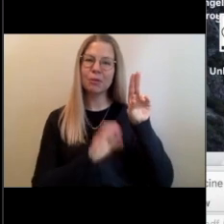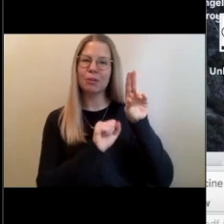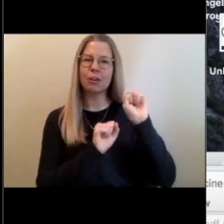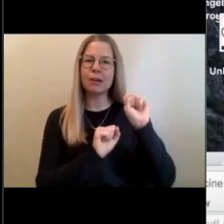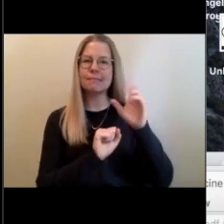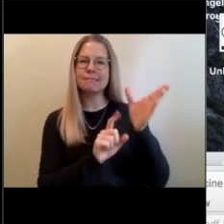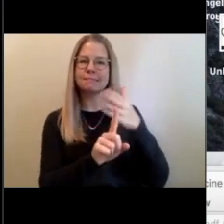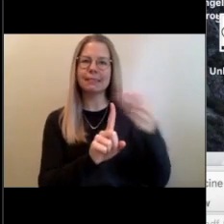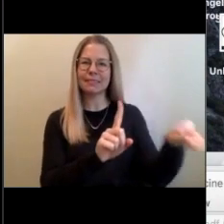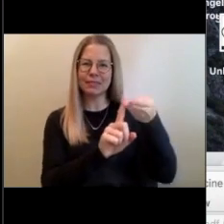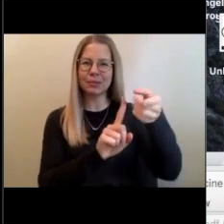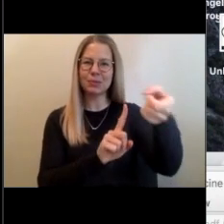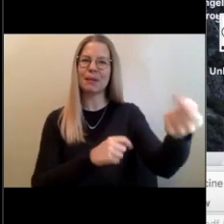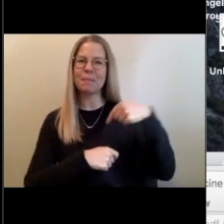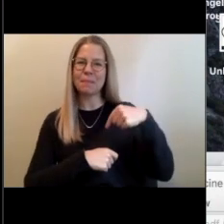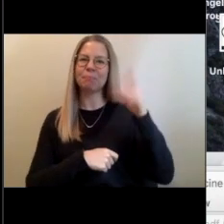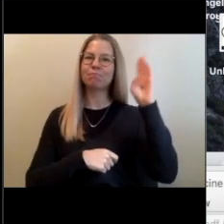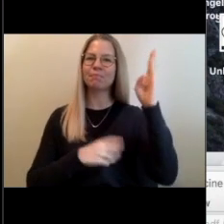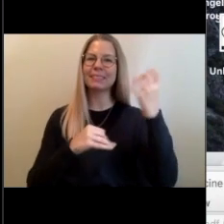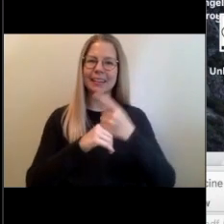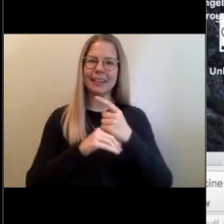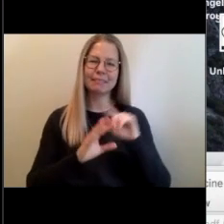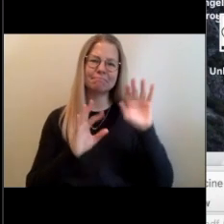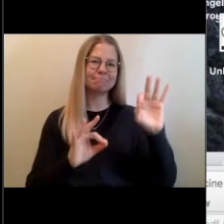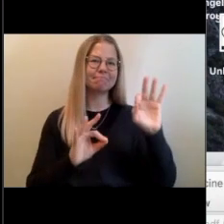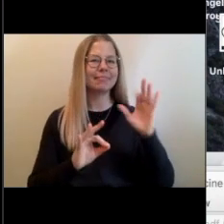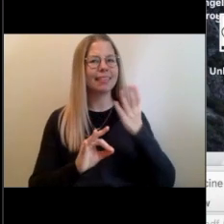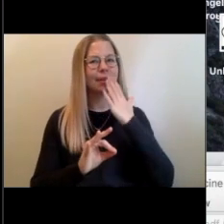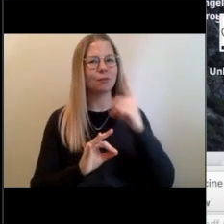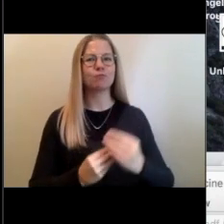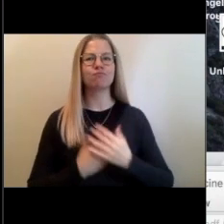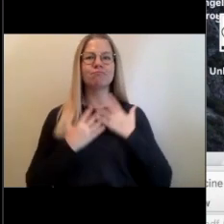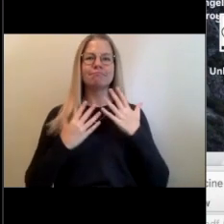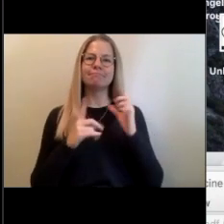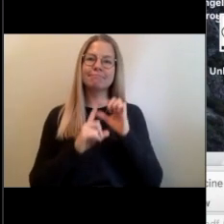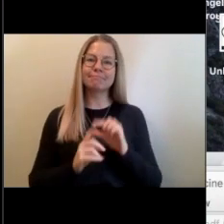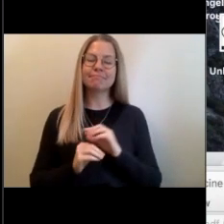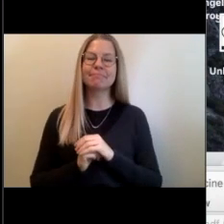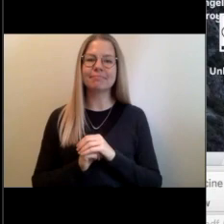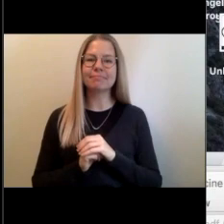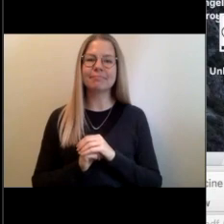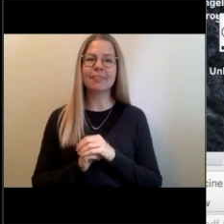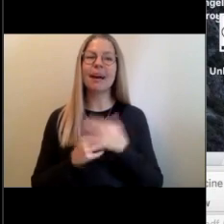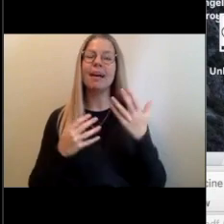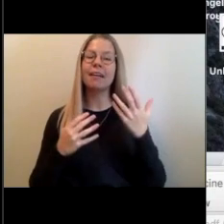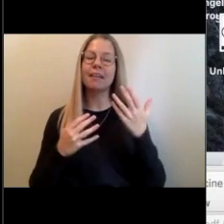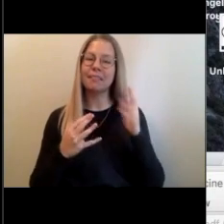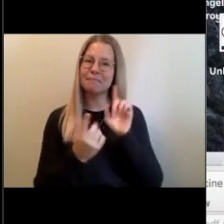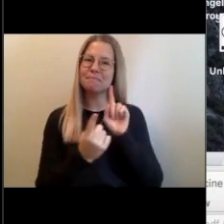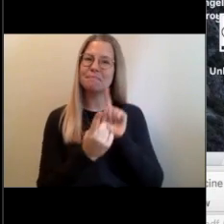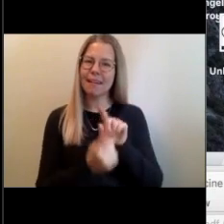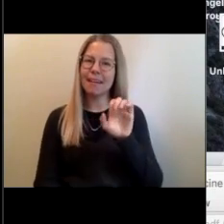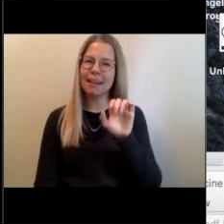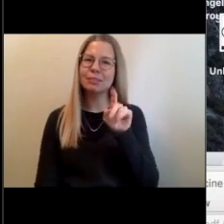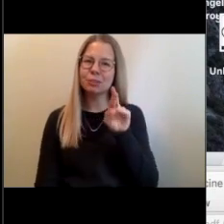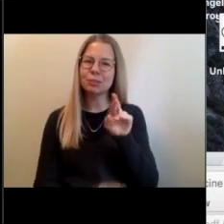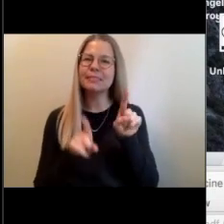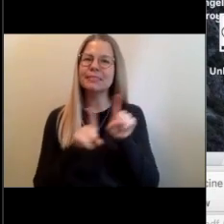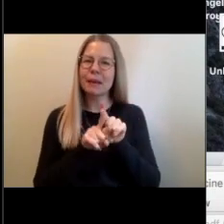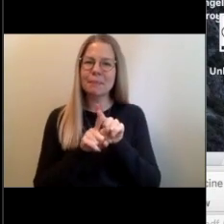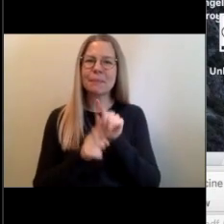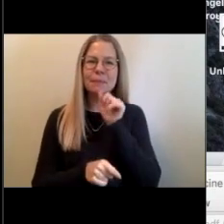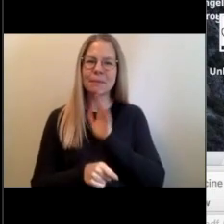really inspirational talk. I also met Esther one time, and I love the fact that you told the story